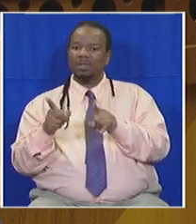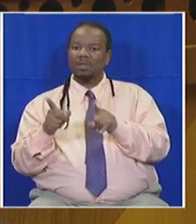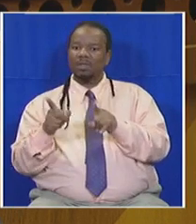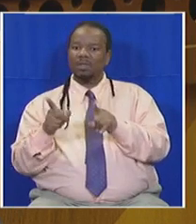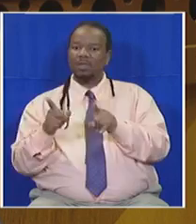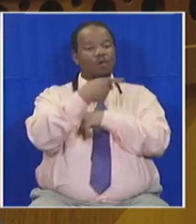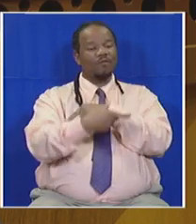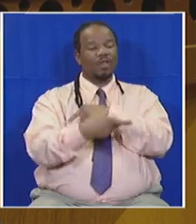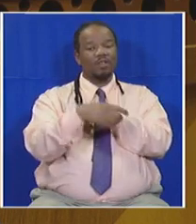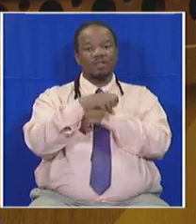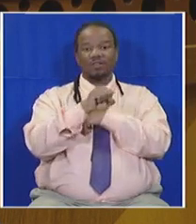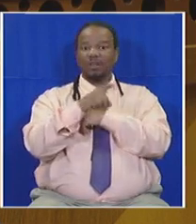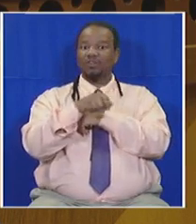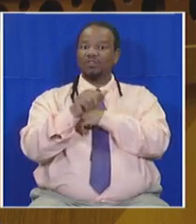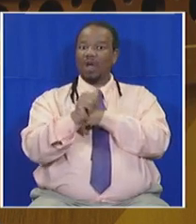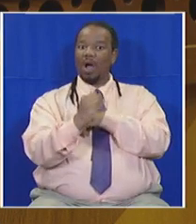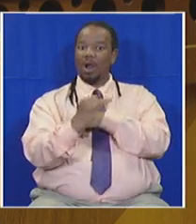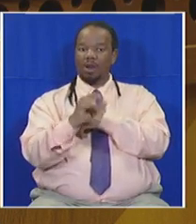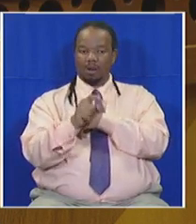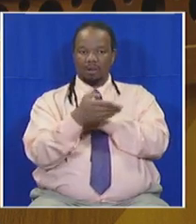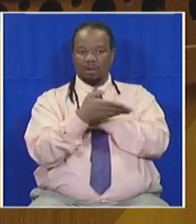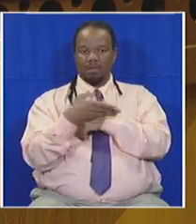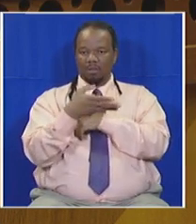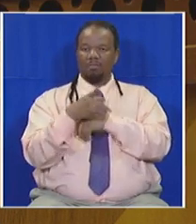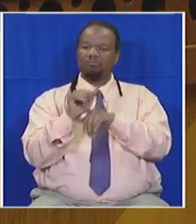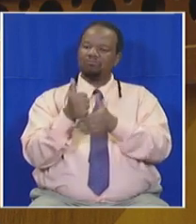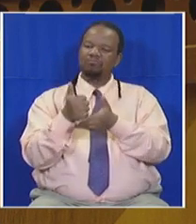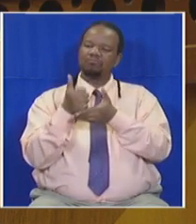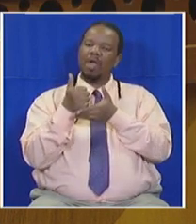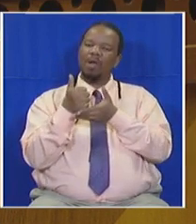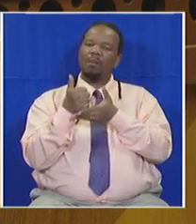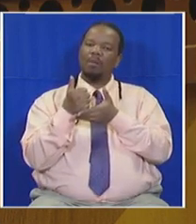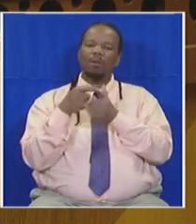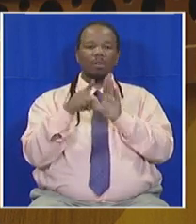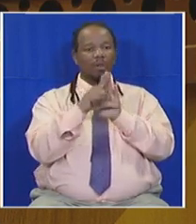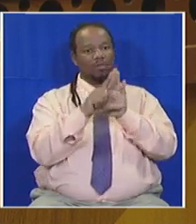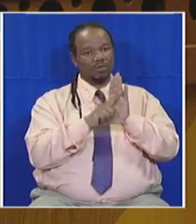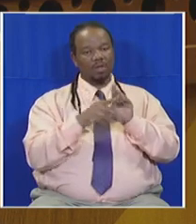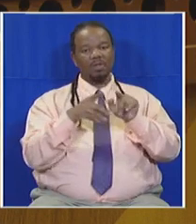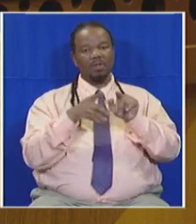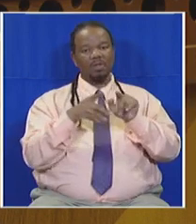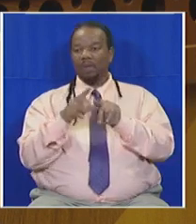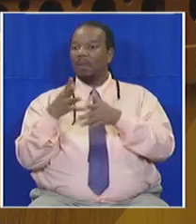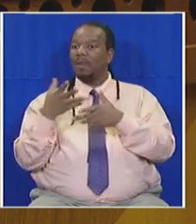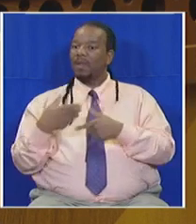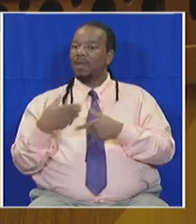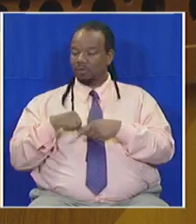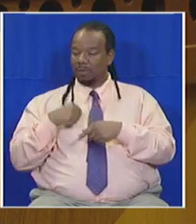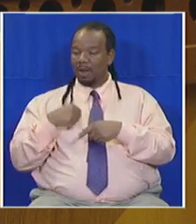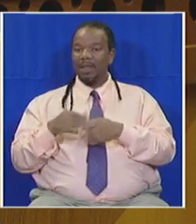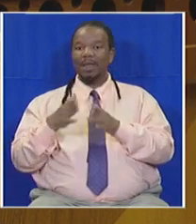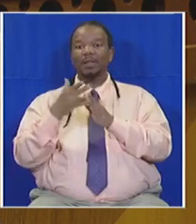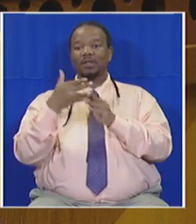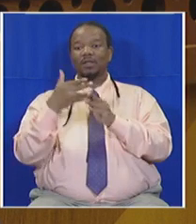the MDB last year has contributed to legislation amending the Local Government Municipal Demarcation Act, which we aim